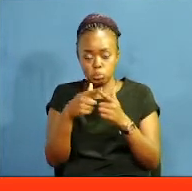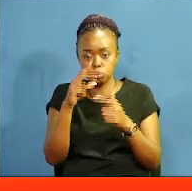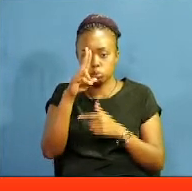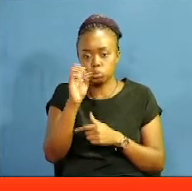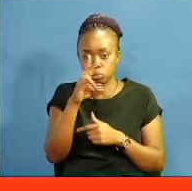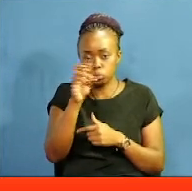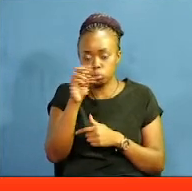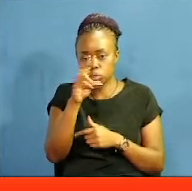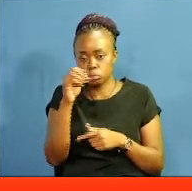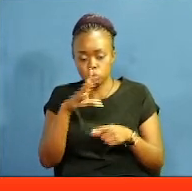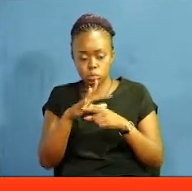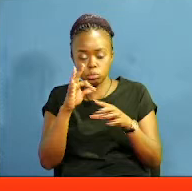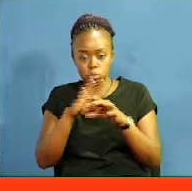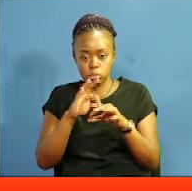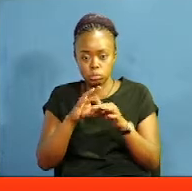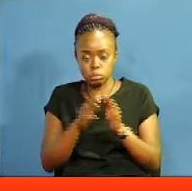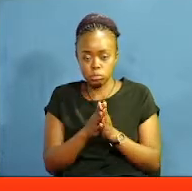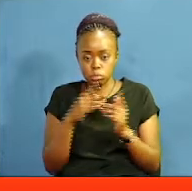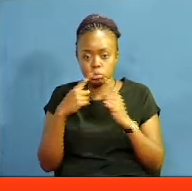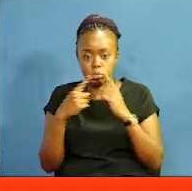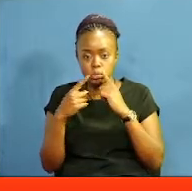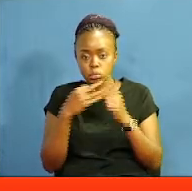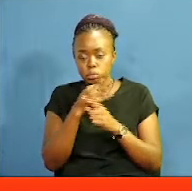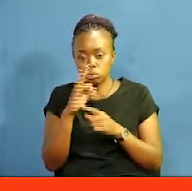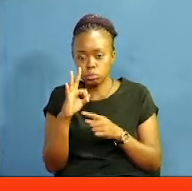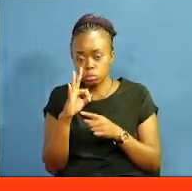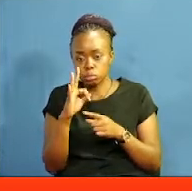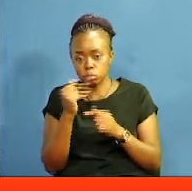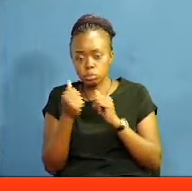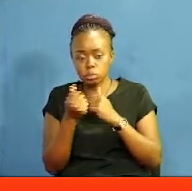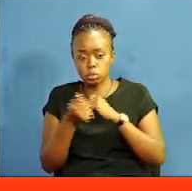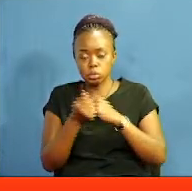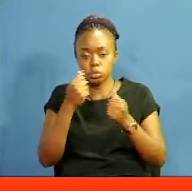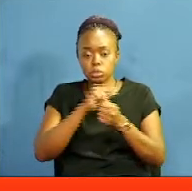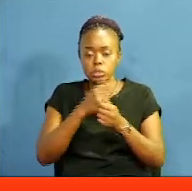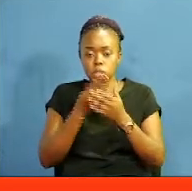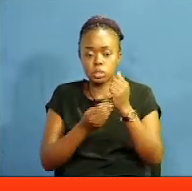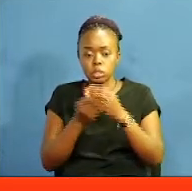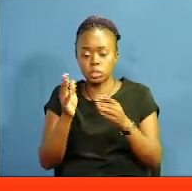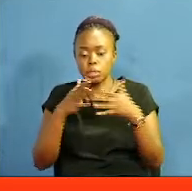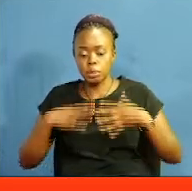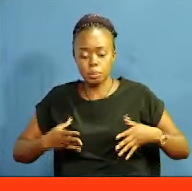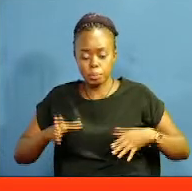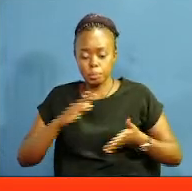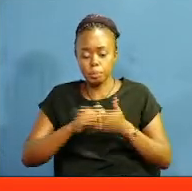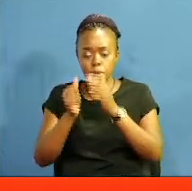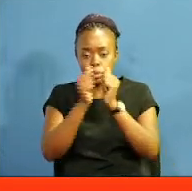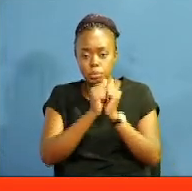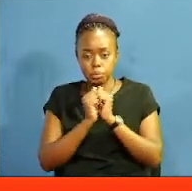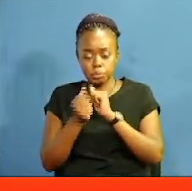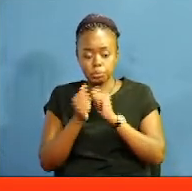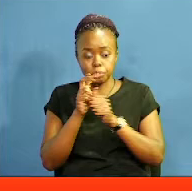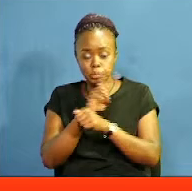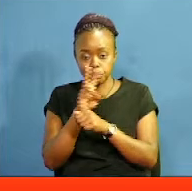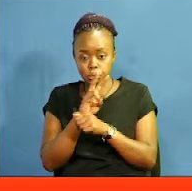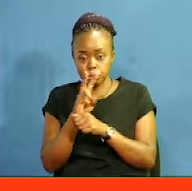the 2022 polls. Now, talking of coalitions reforming, yes, people coming back together, yes.